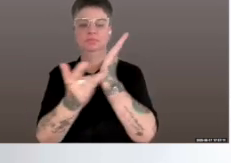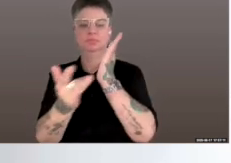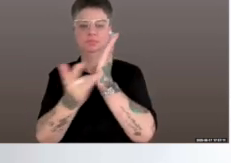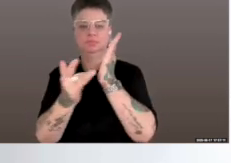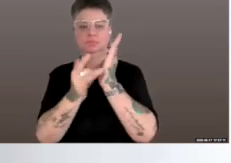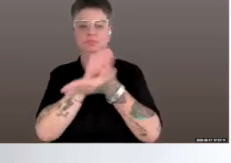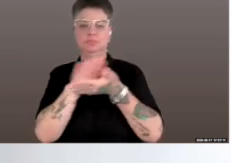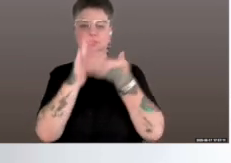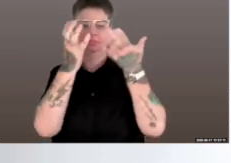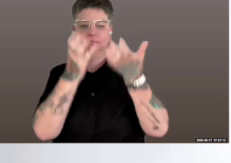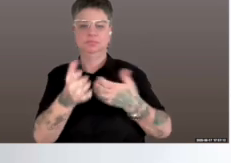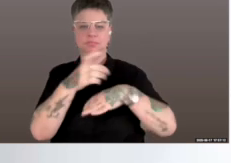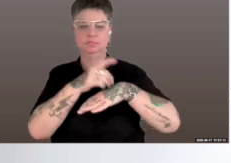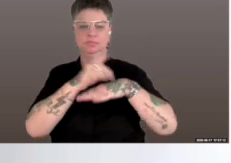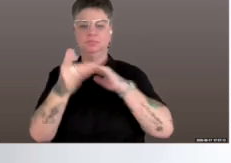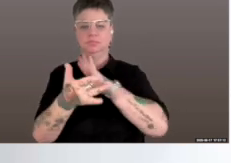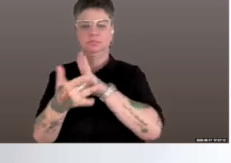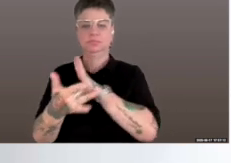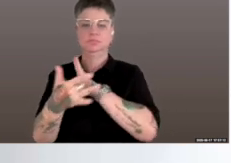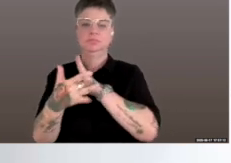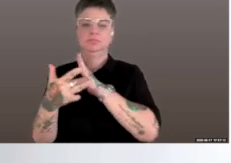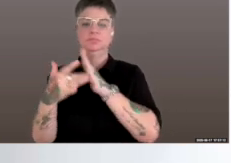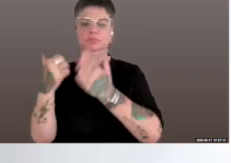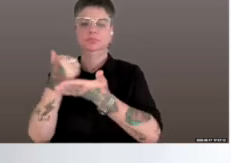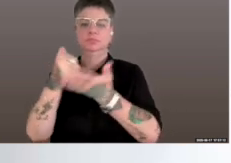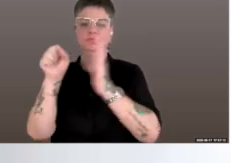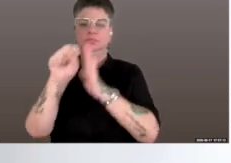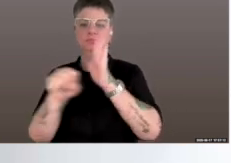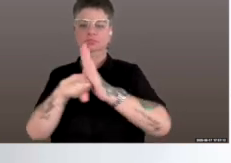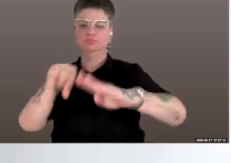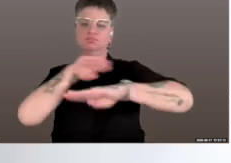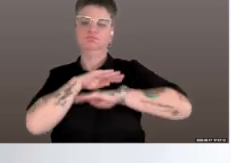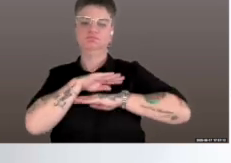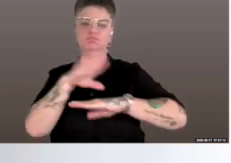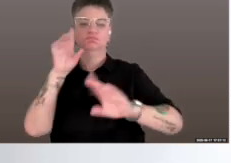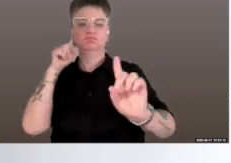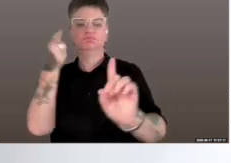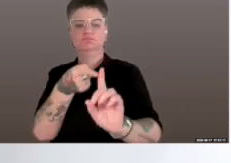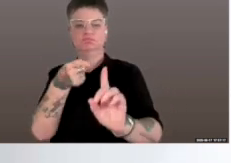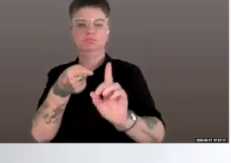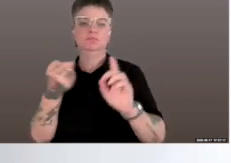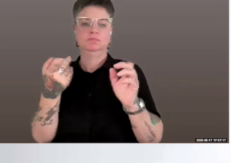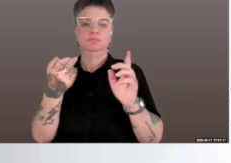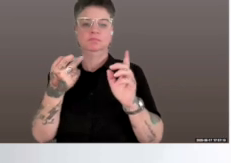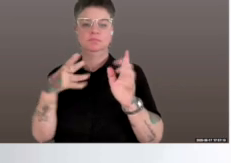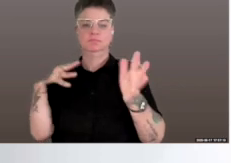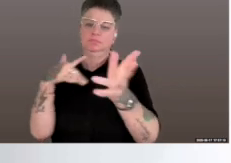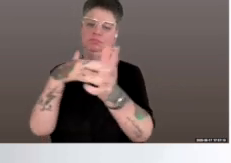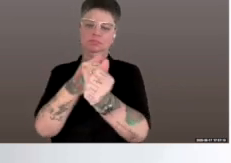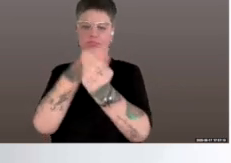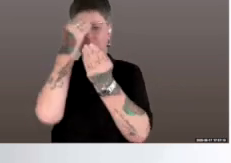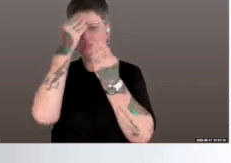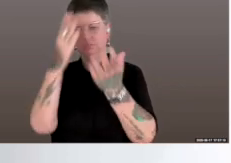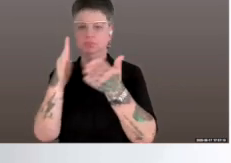Much like our consumer and sustainable equity incentive projects for light-duty vehicles, these projects have